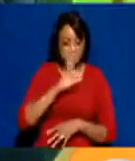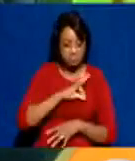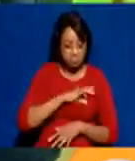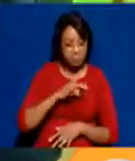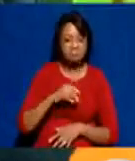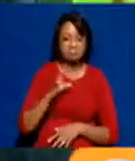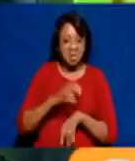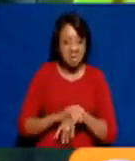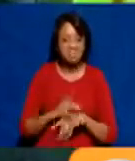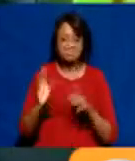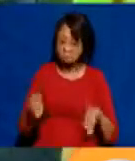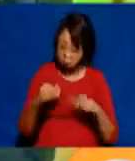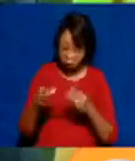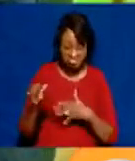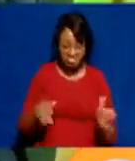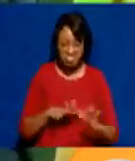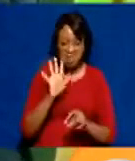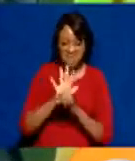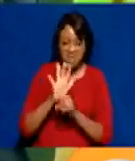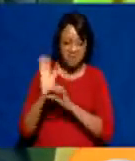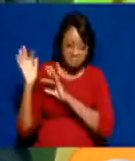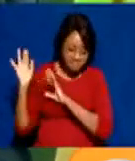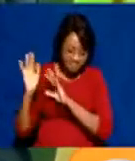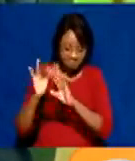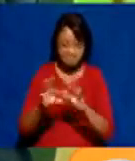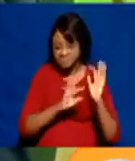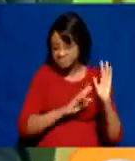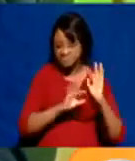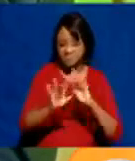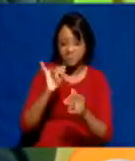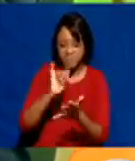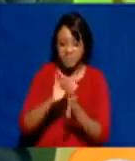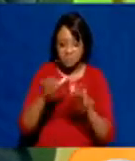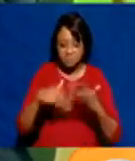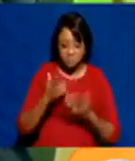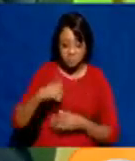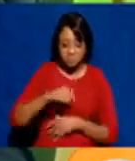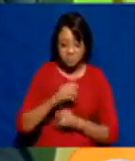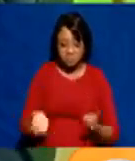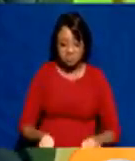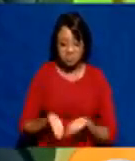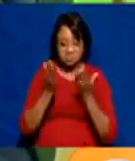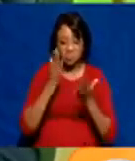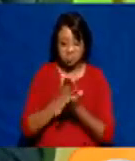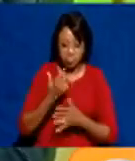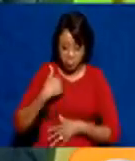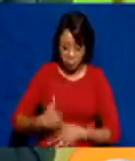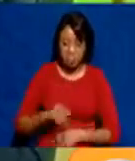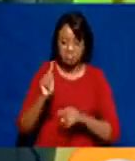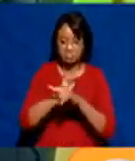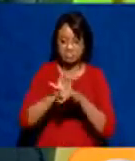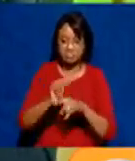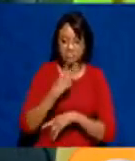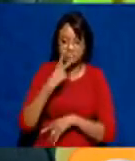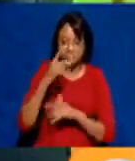and then, yeah, it presents an opportunity. Okay. So that's how we were able to build, and I'm happy to say that having trained over 200 people, having impacted